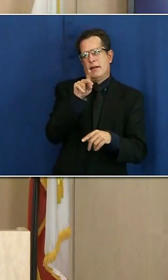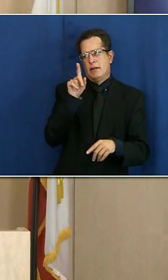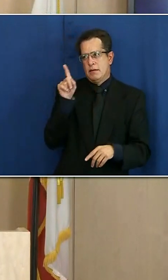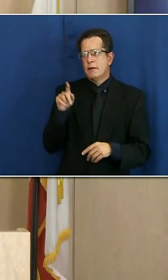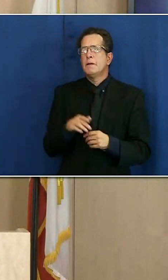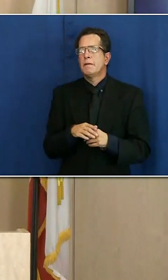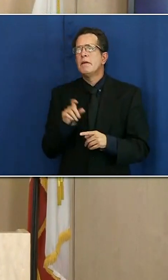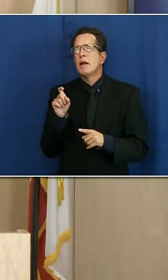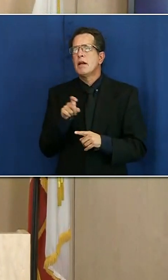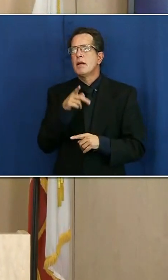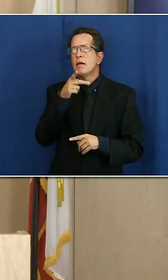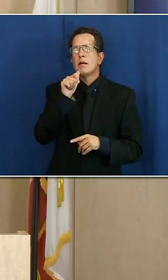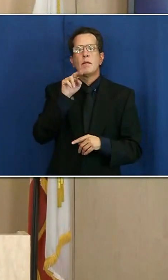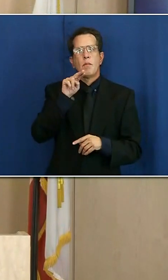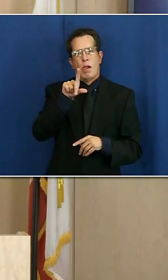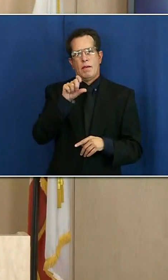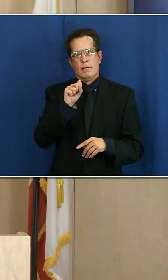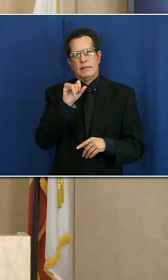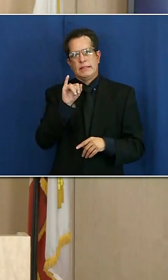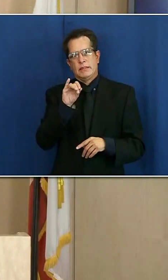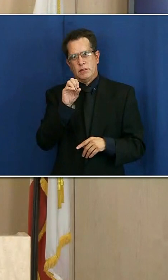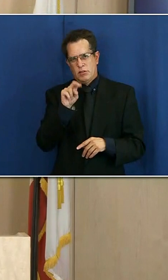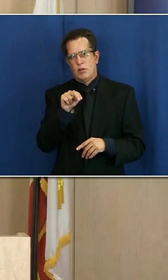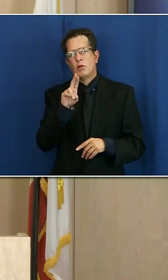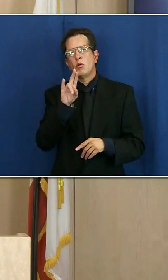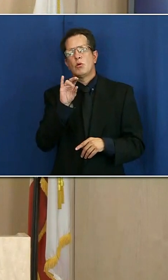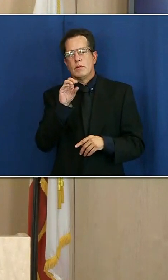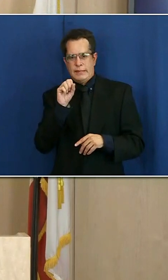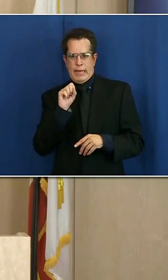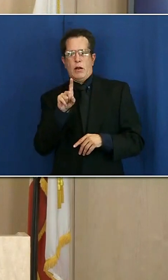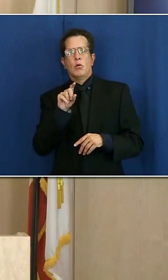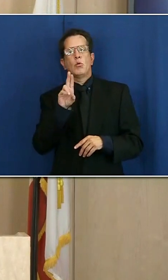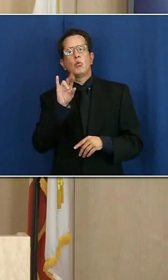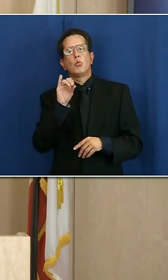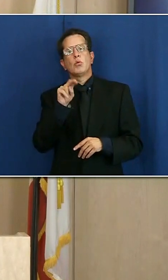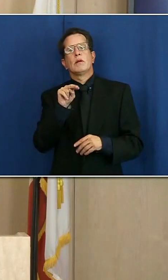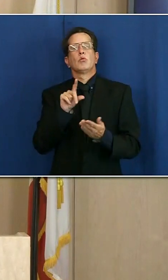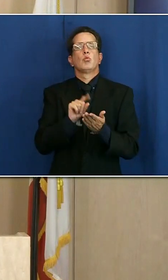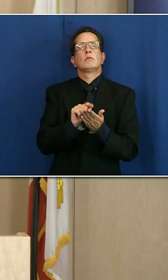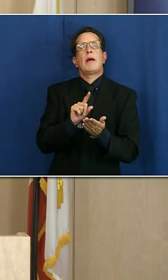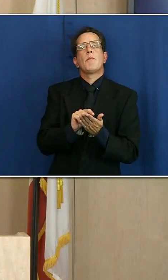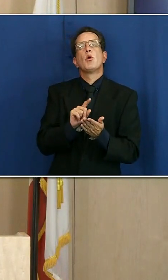This next call is from Paul Sisson with the San Diego Union Tribune.